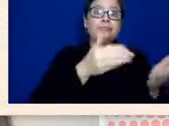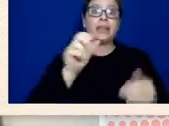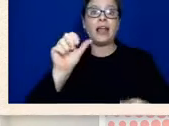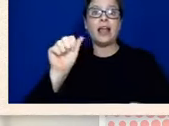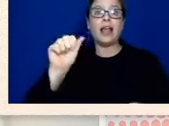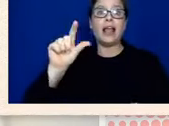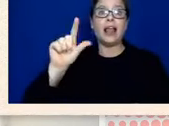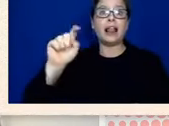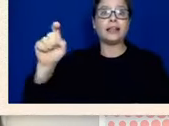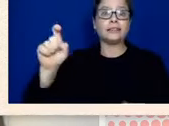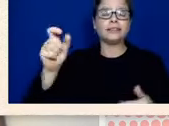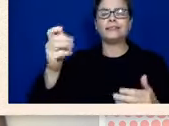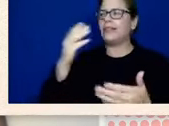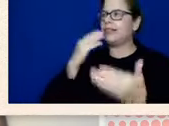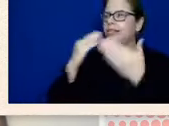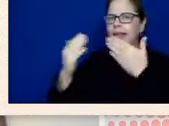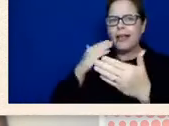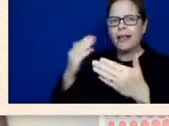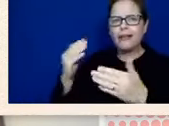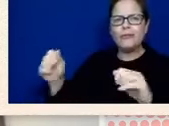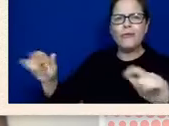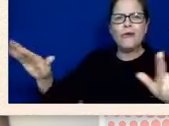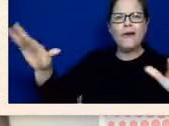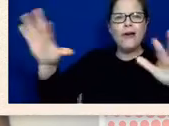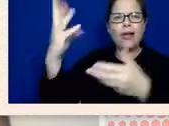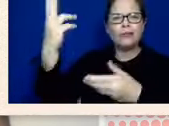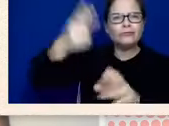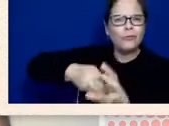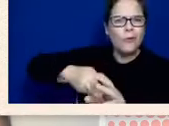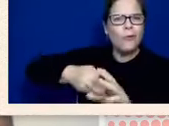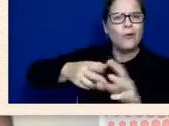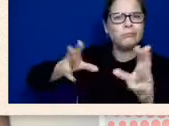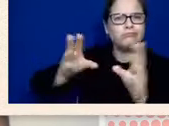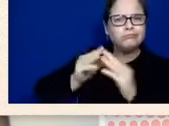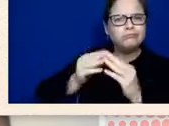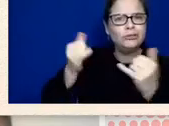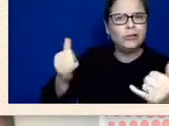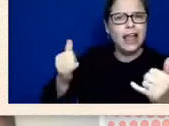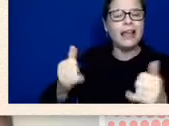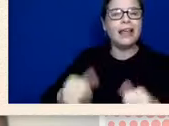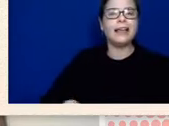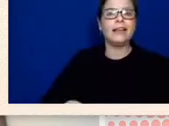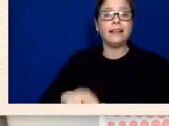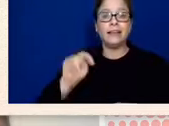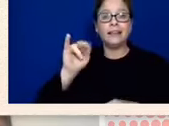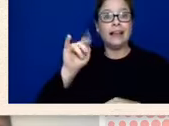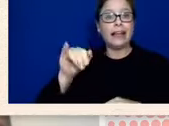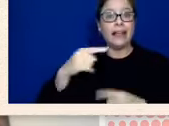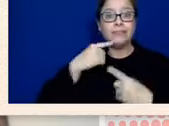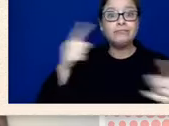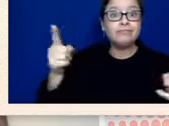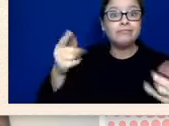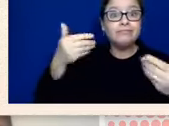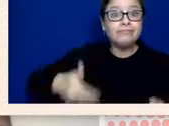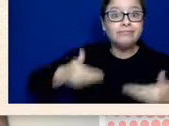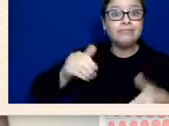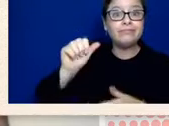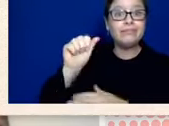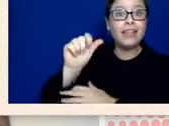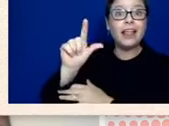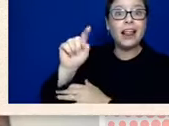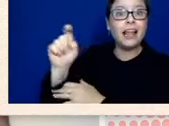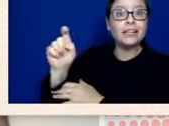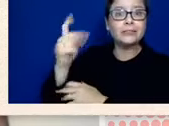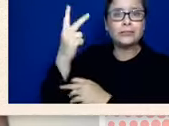Thank you, Nikki, and thank you to everyone for joining in on this session. Like Nikki said, my name is Alex. I've been part of the Florida Youth Council for